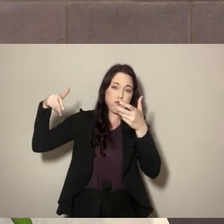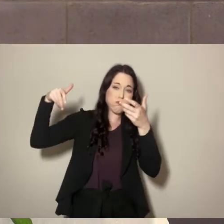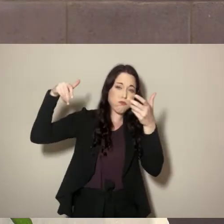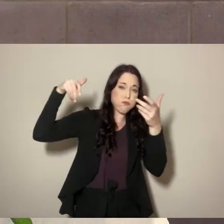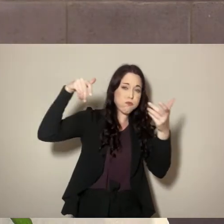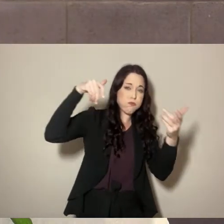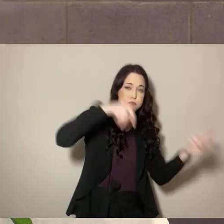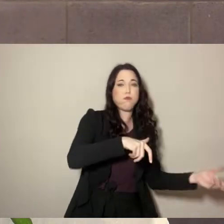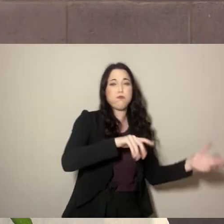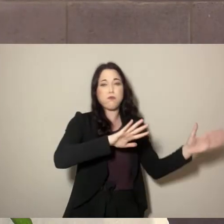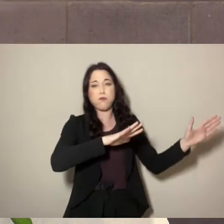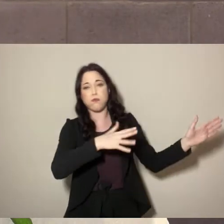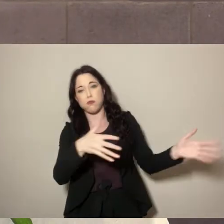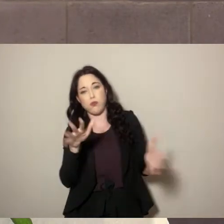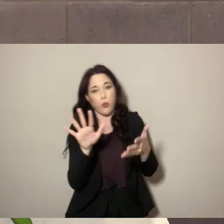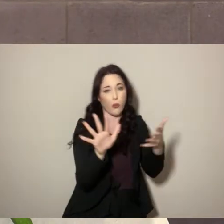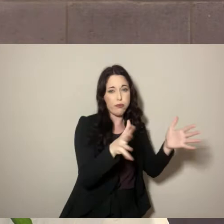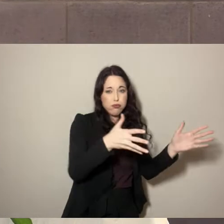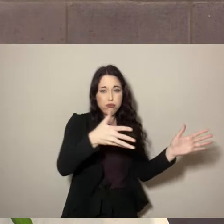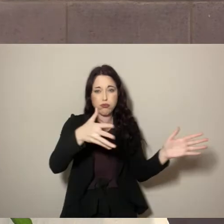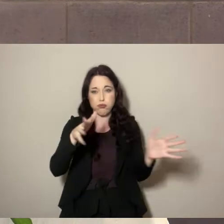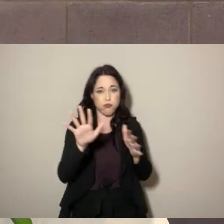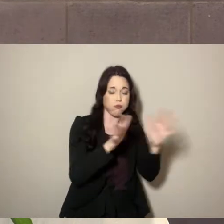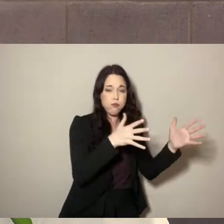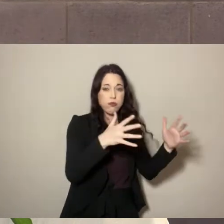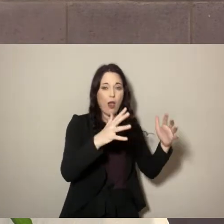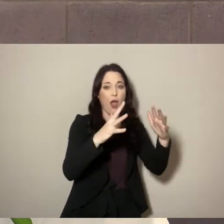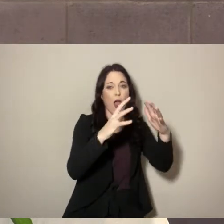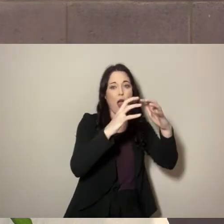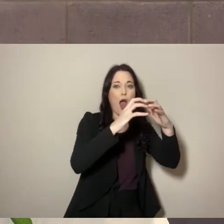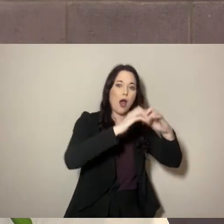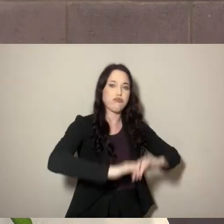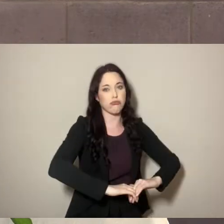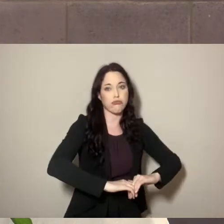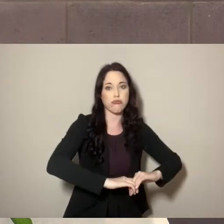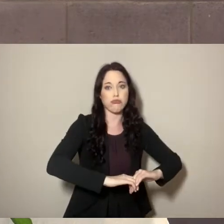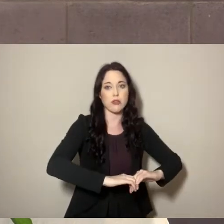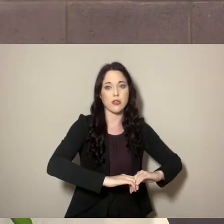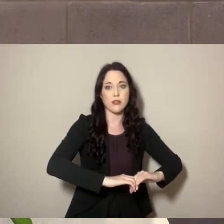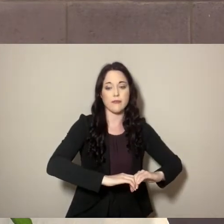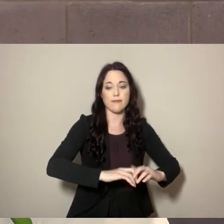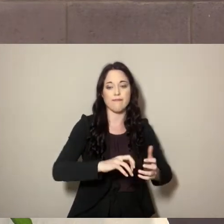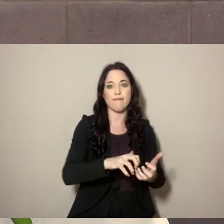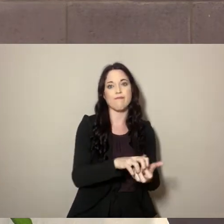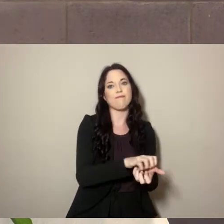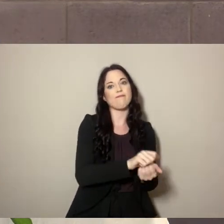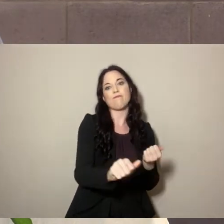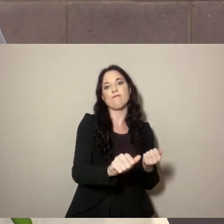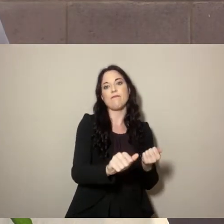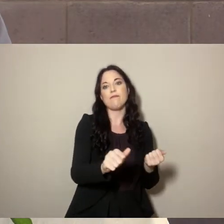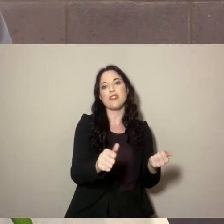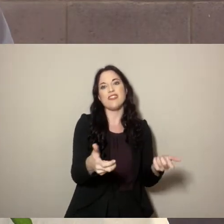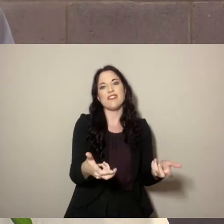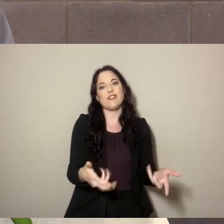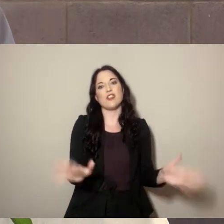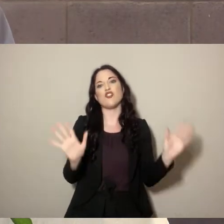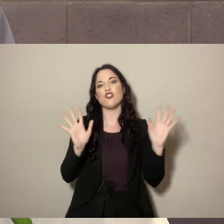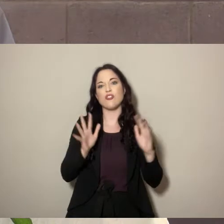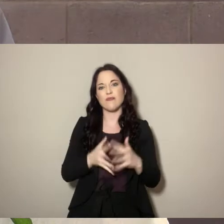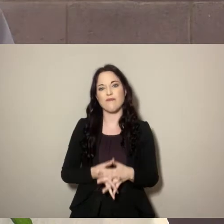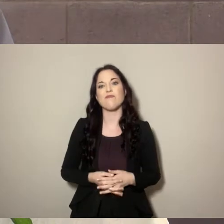umbrellas inside out. And the house collapsed. It was completely